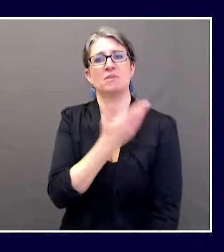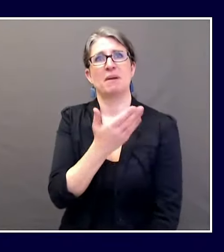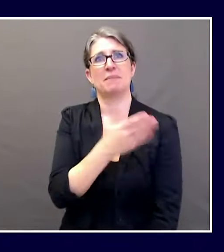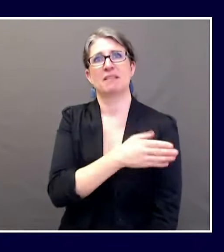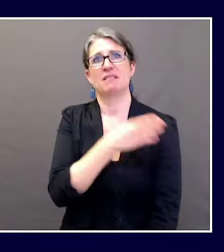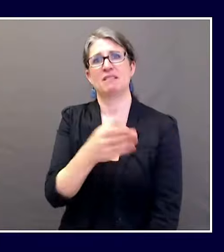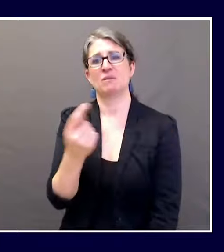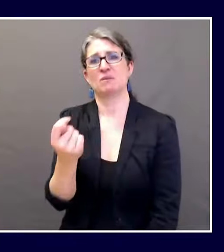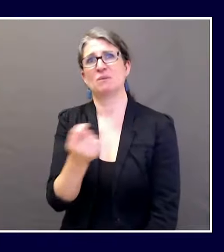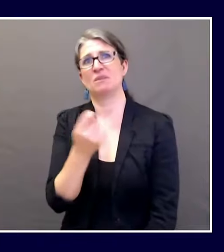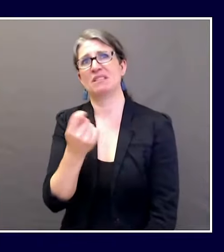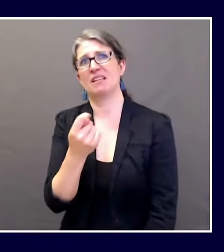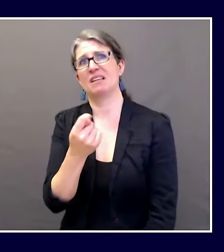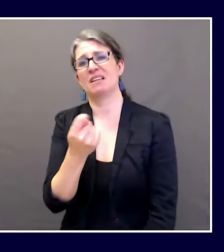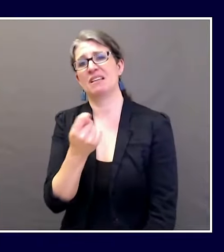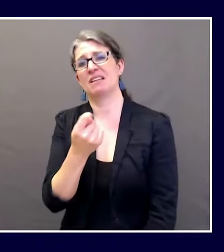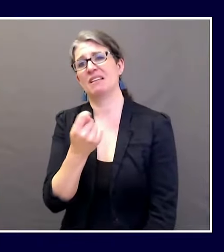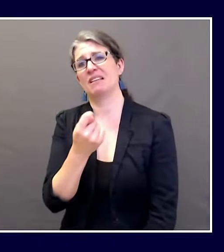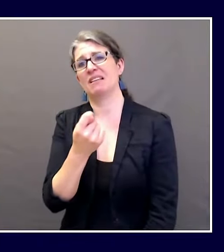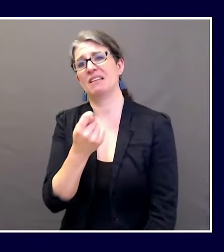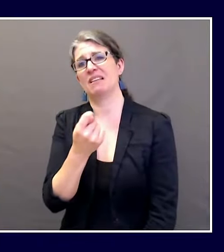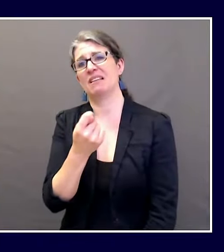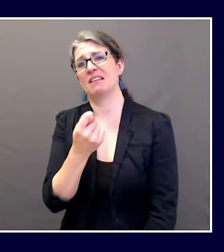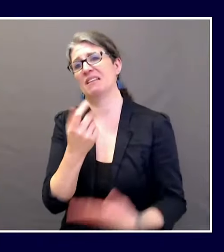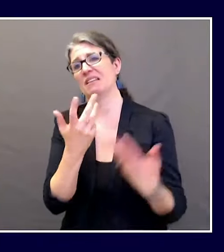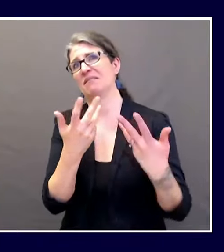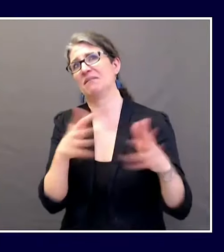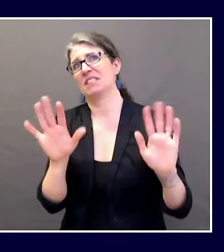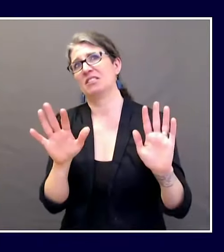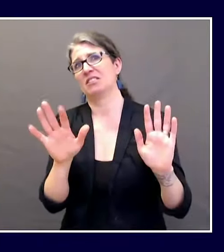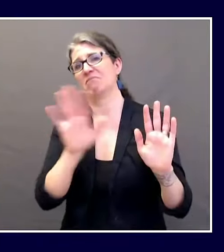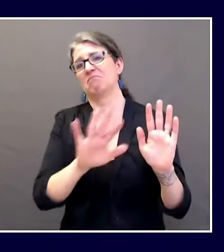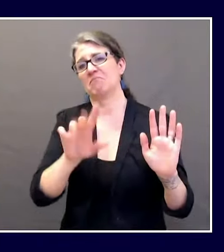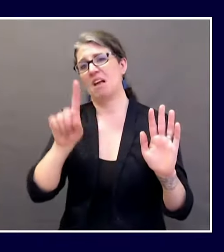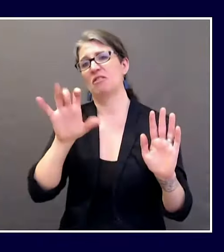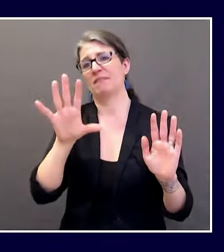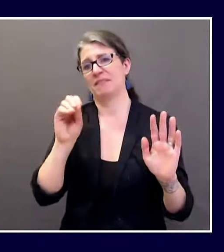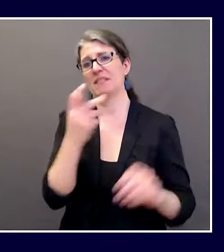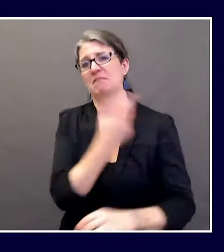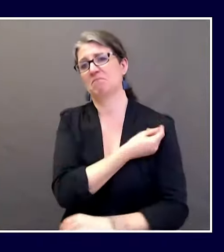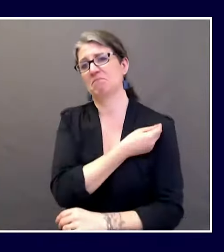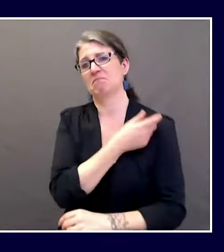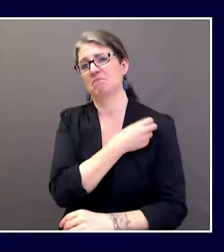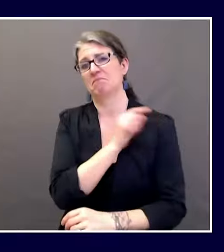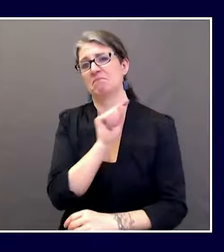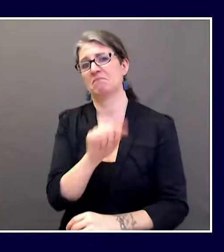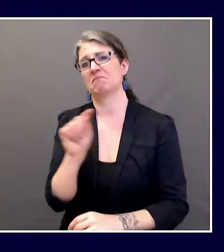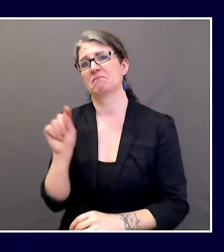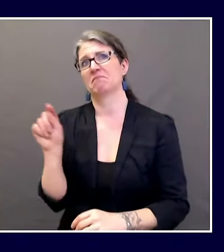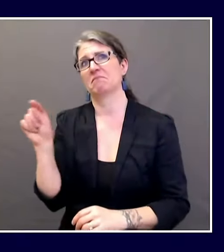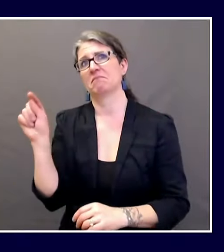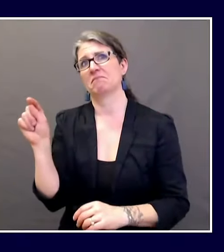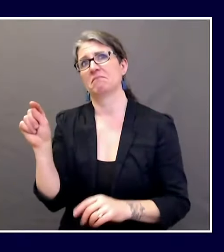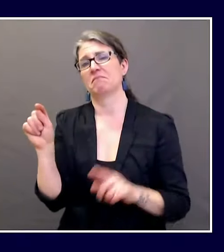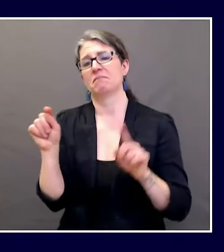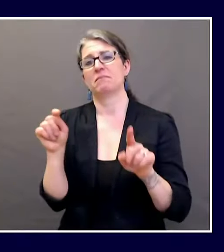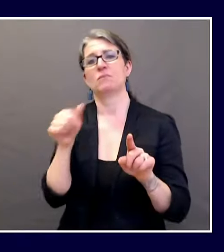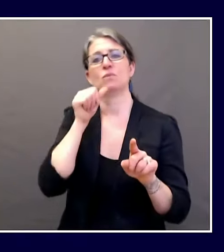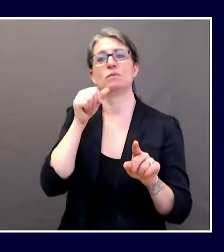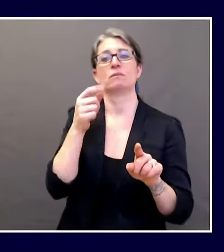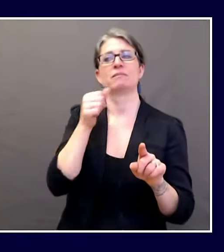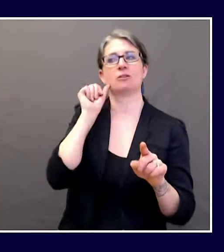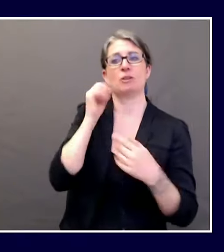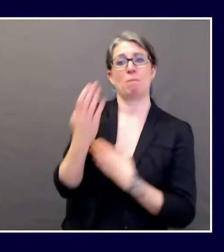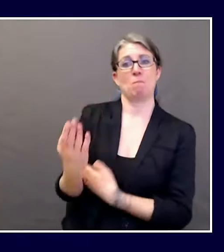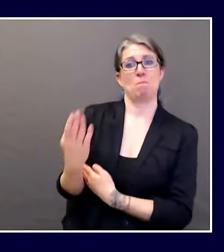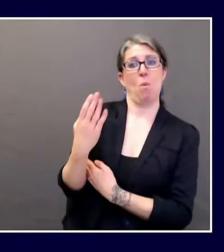on Tuesday or so, which I was briefed on yesterday morning. I suspect, of course, it's gone up since then. Again, we can get you the exact